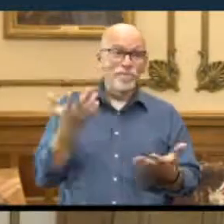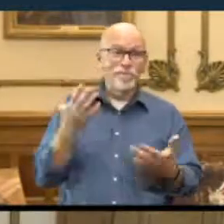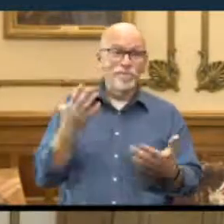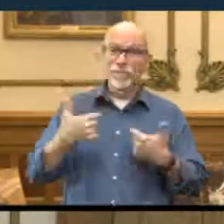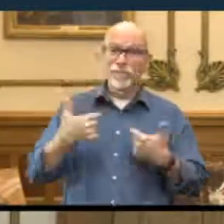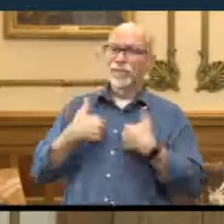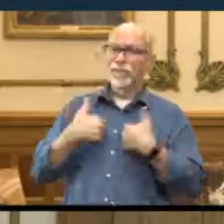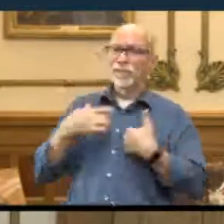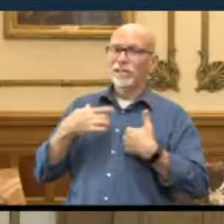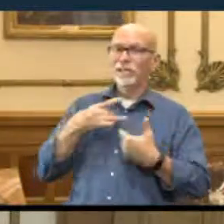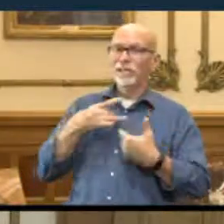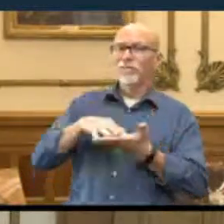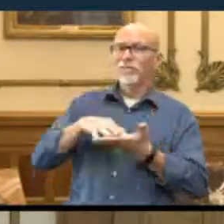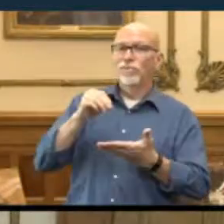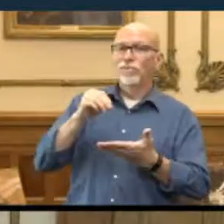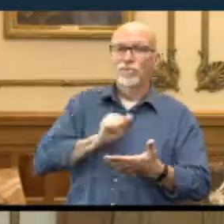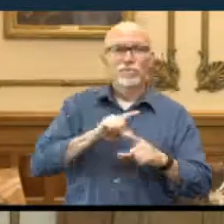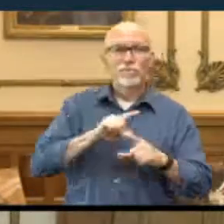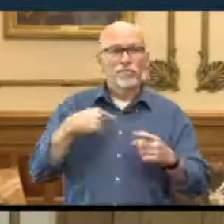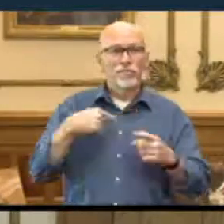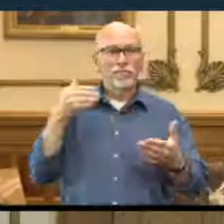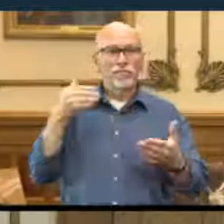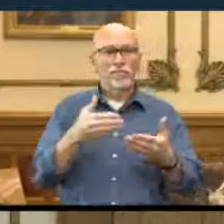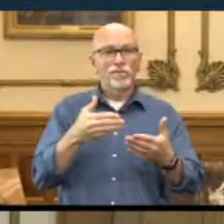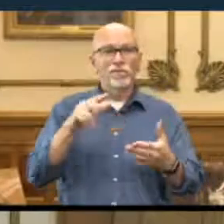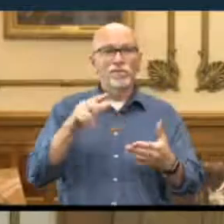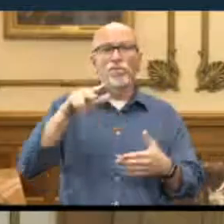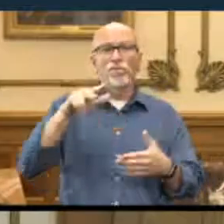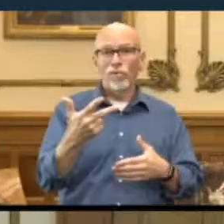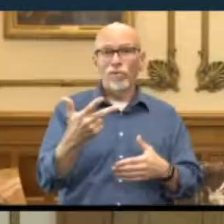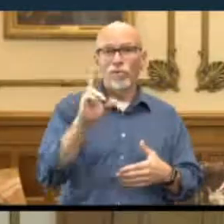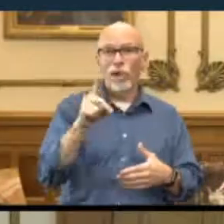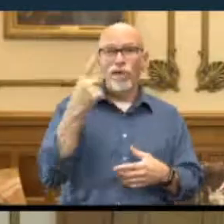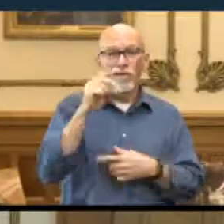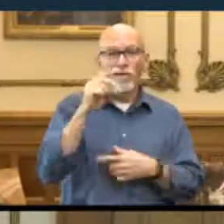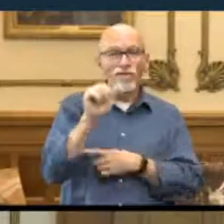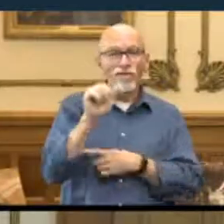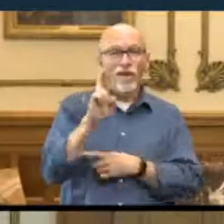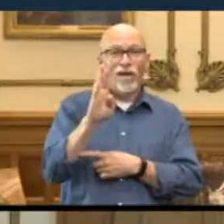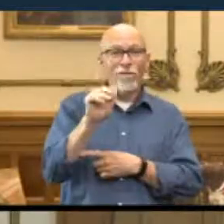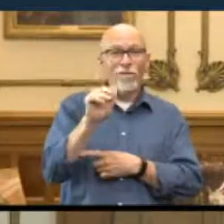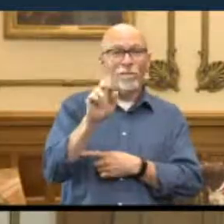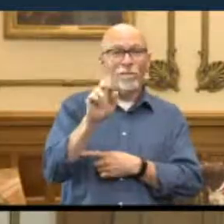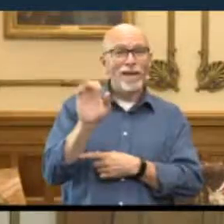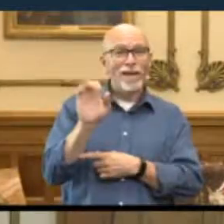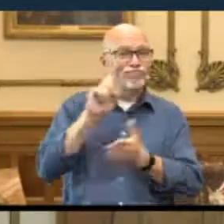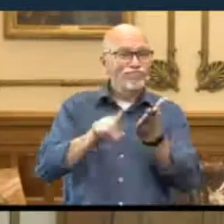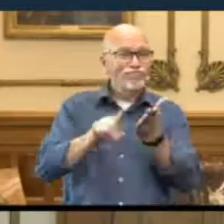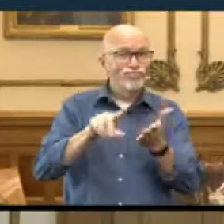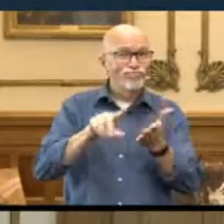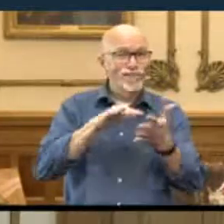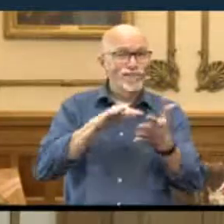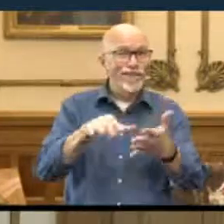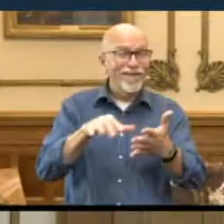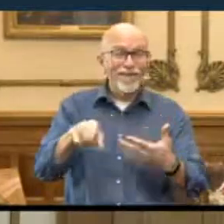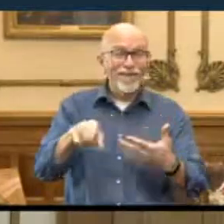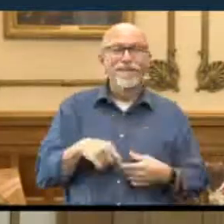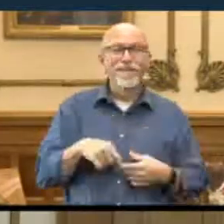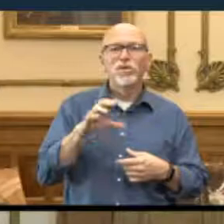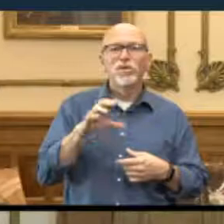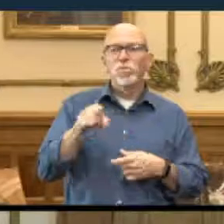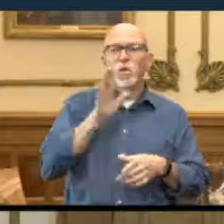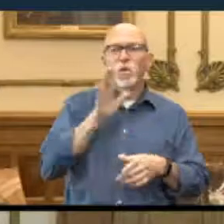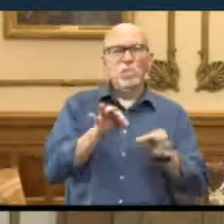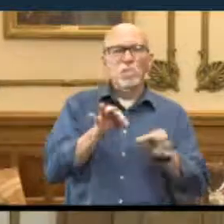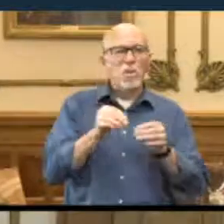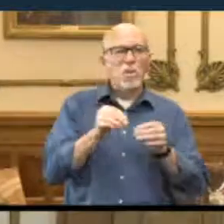myself like to learn about, we're approaching this third round of the Fairbanks scientific study. And so you'll go into detail